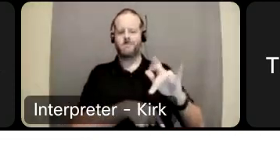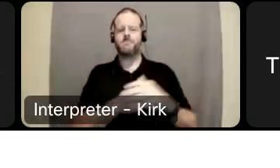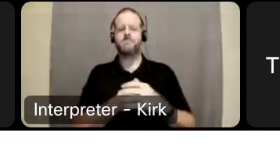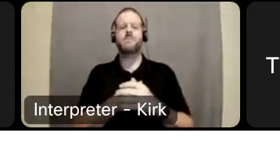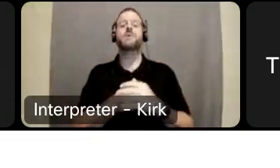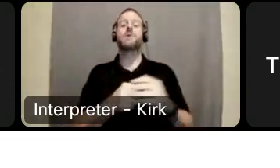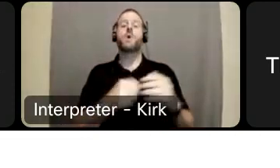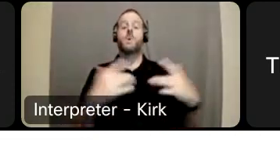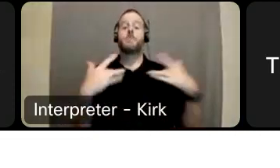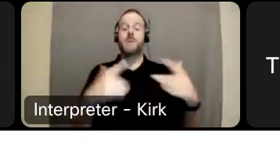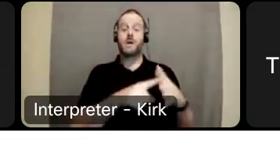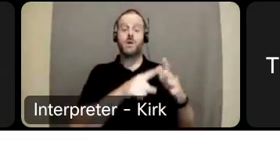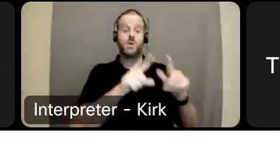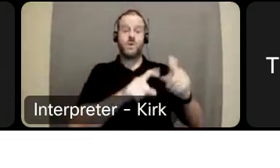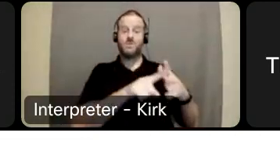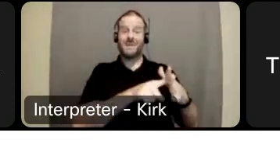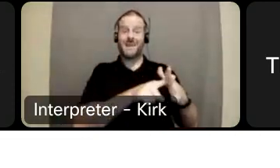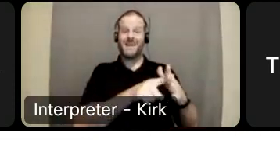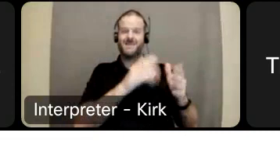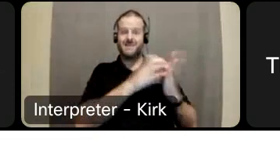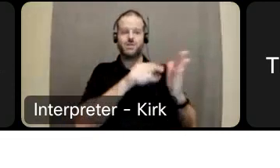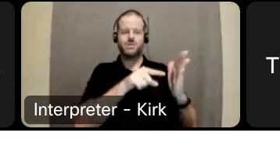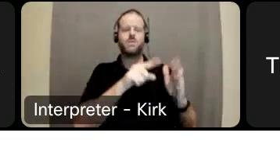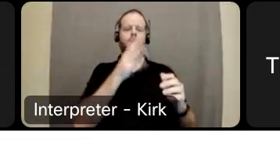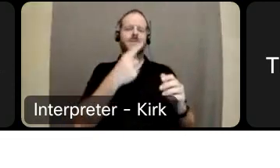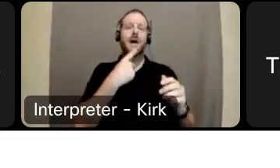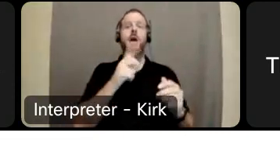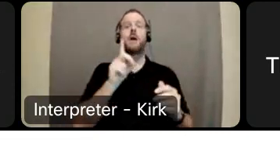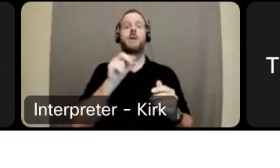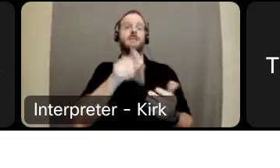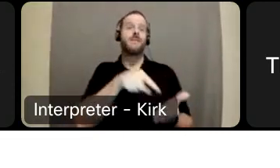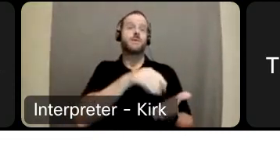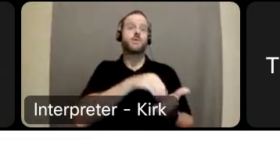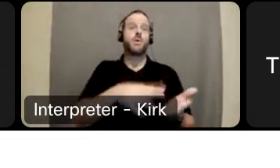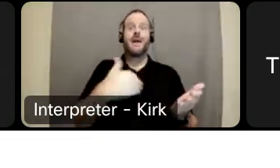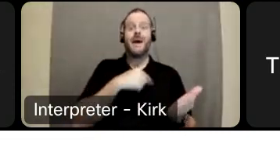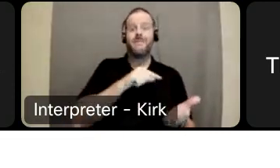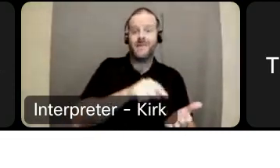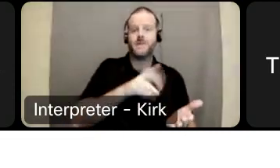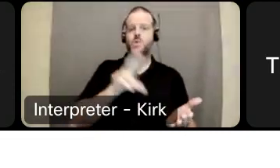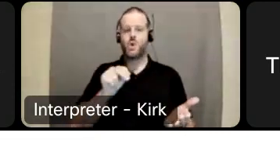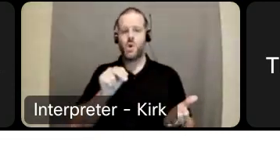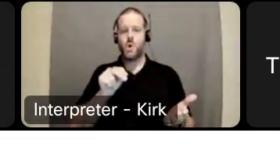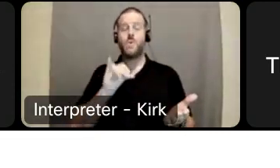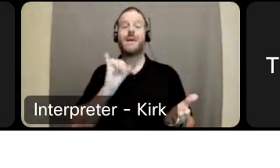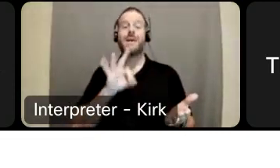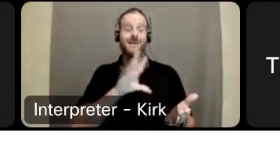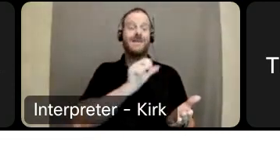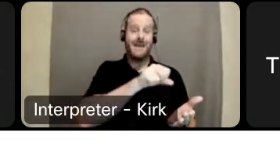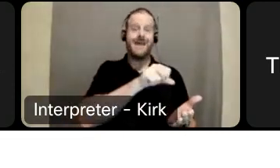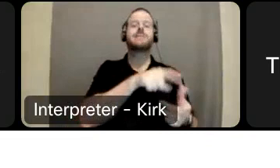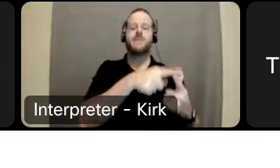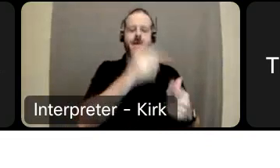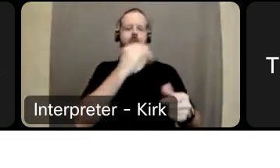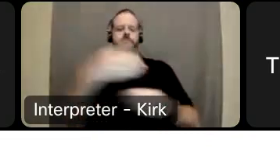at the beginning of a section that ask, does this student have this or not? And if they do, then it knows, okay, we should ask